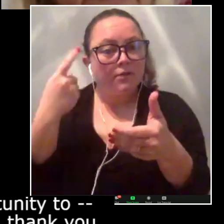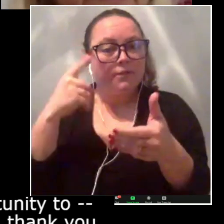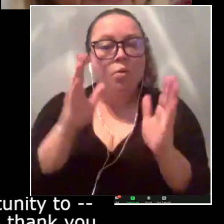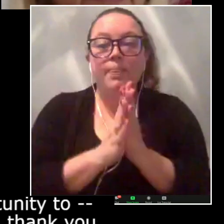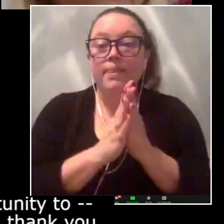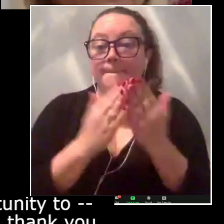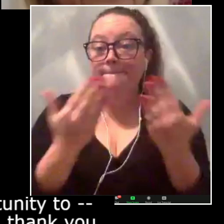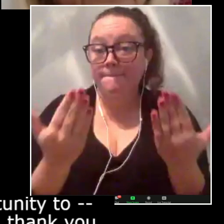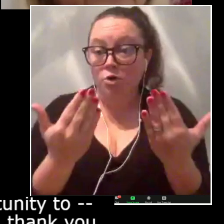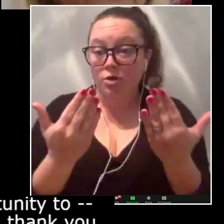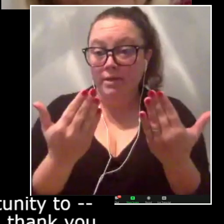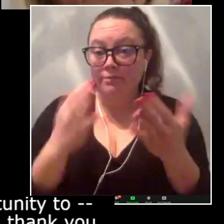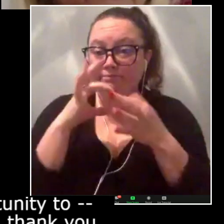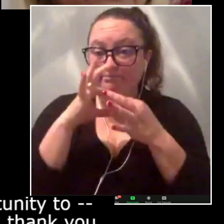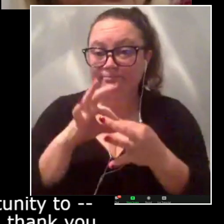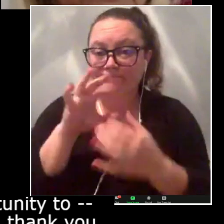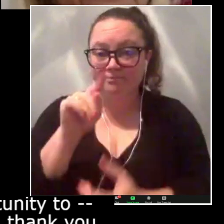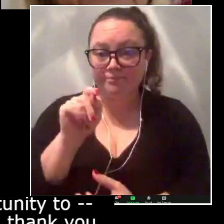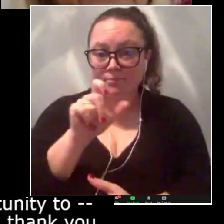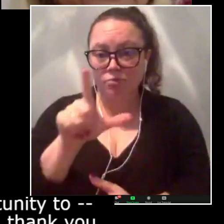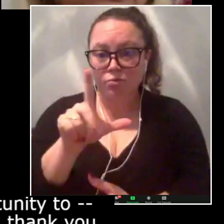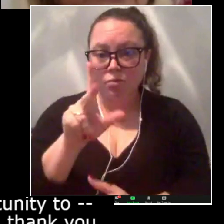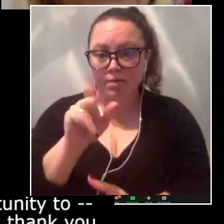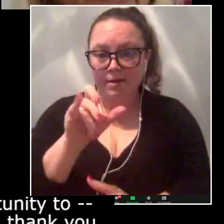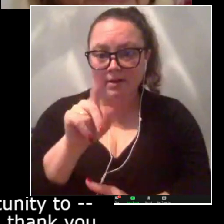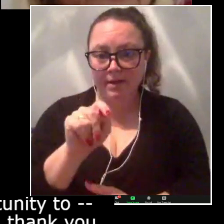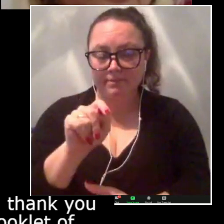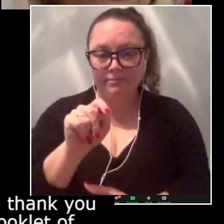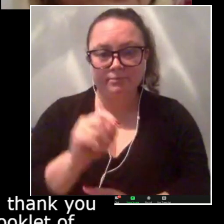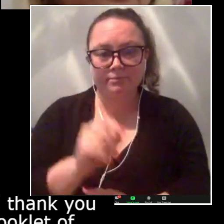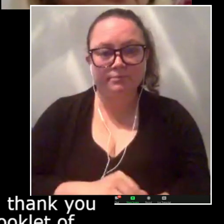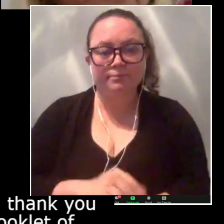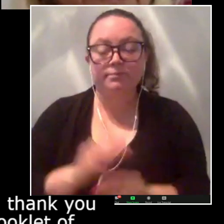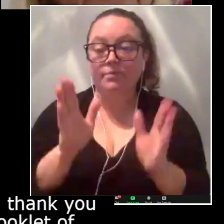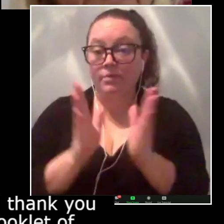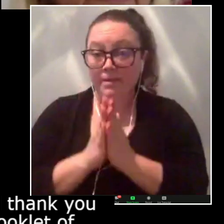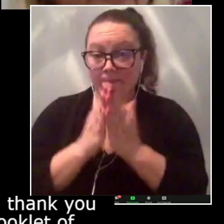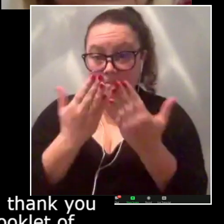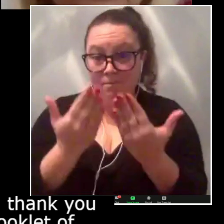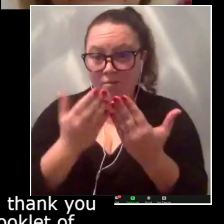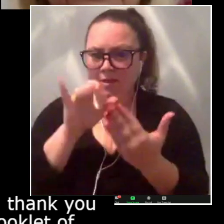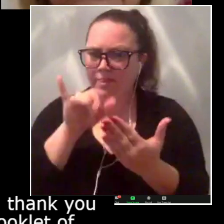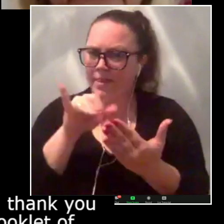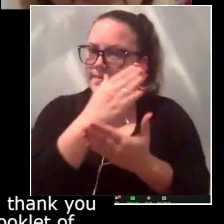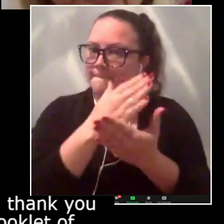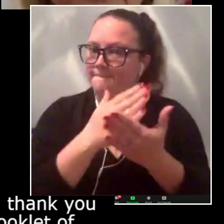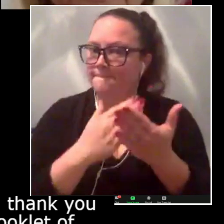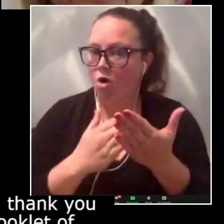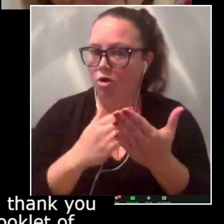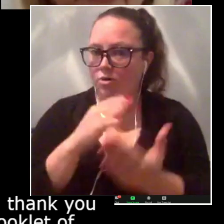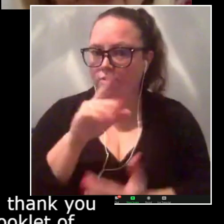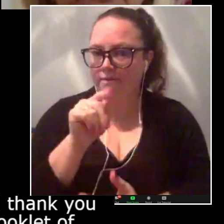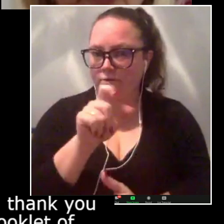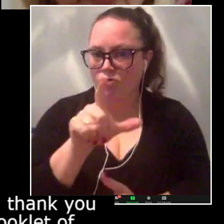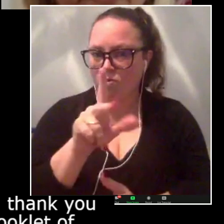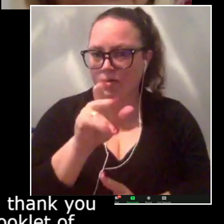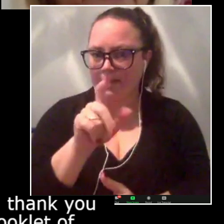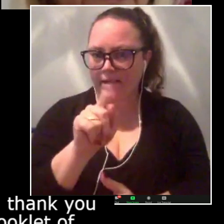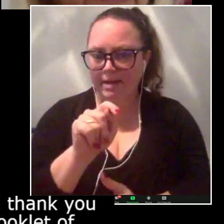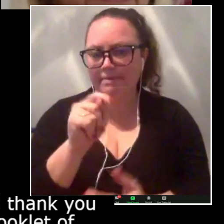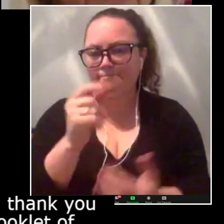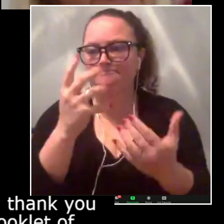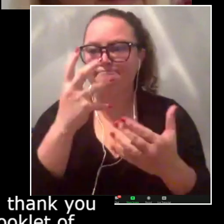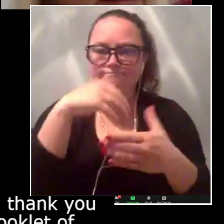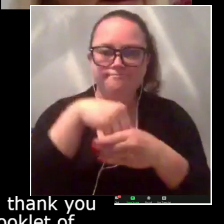toolkit. The booklet is one part of a toolkit which includes videos and so forth on